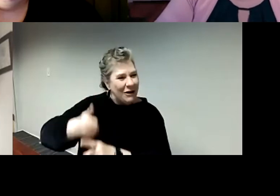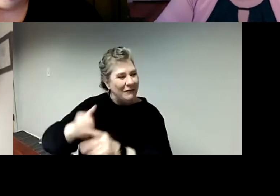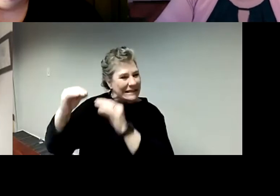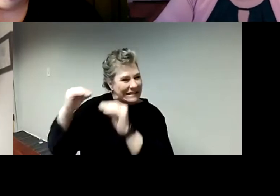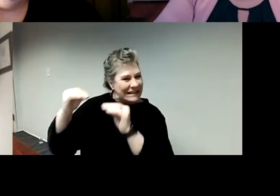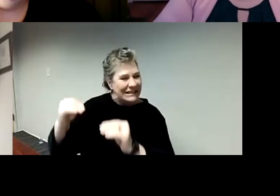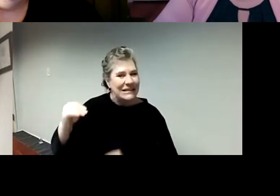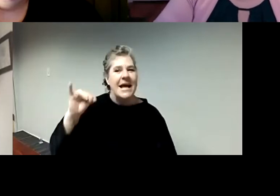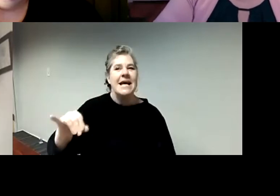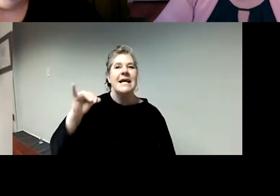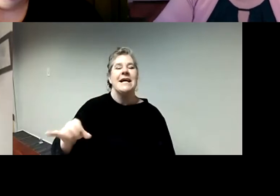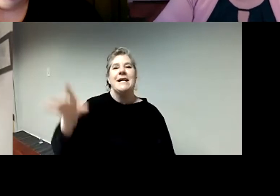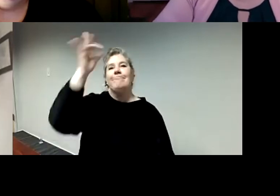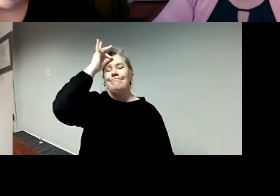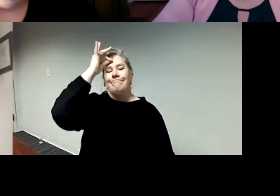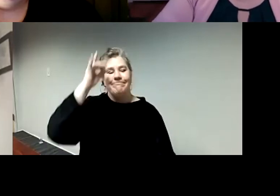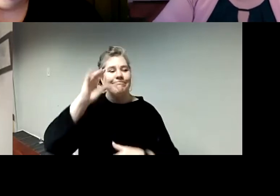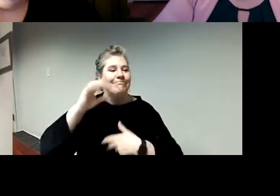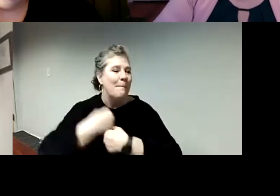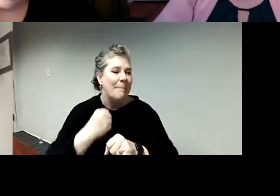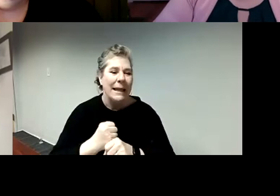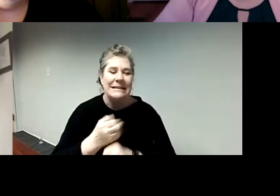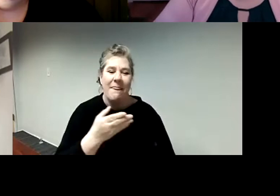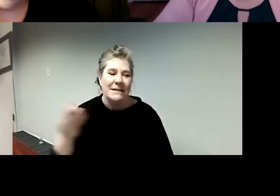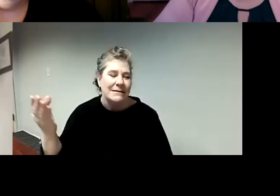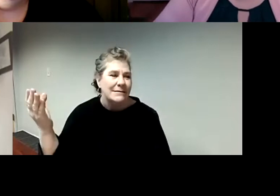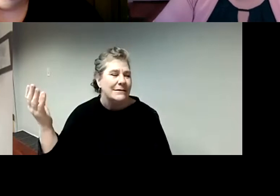teaches, it sort of creates this,